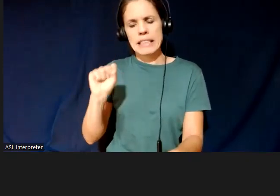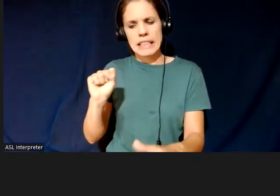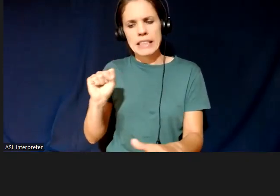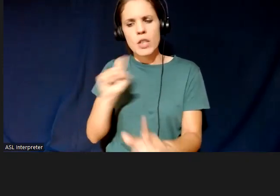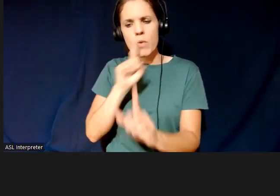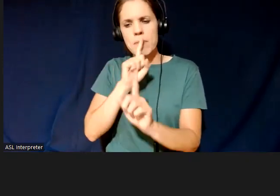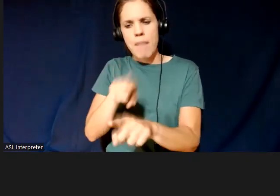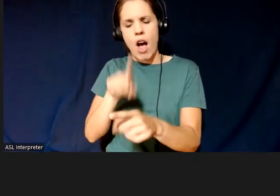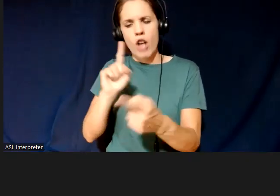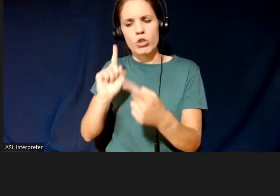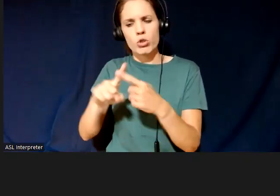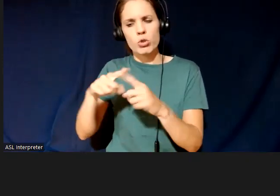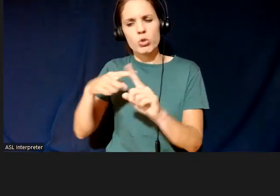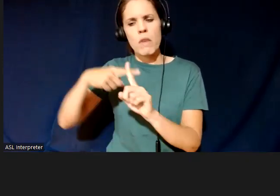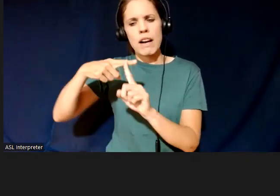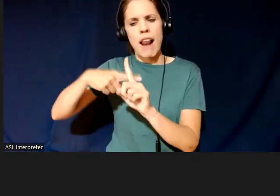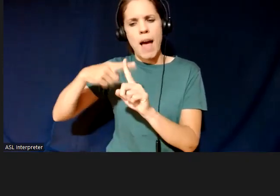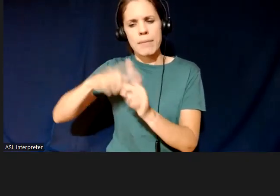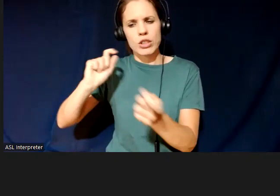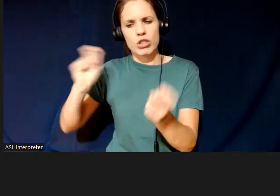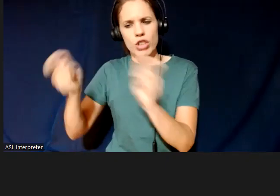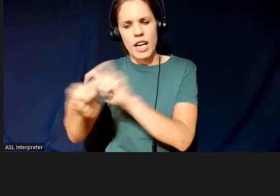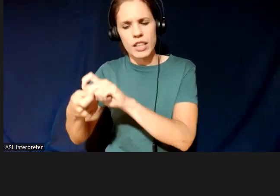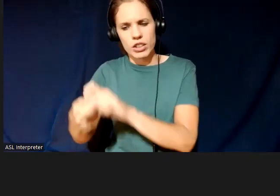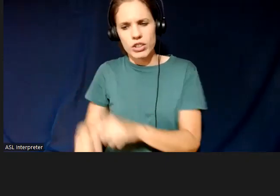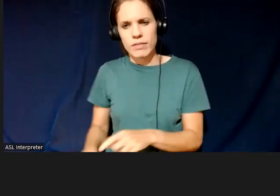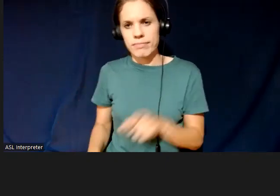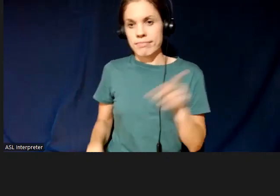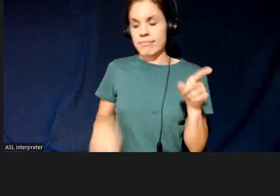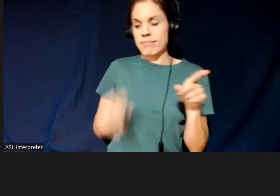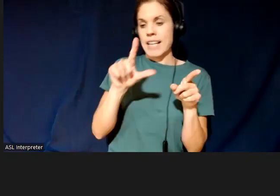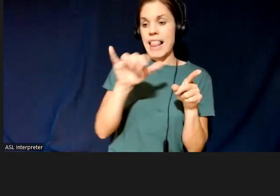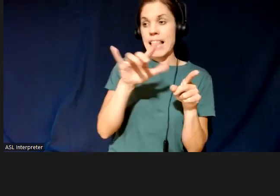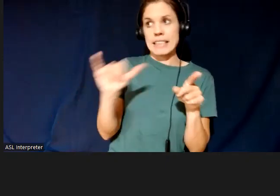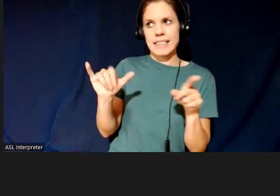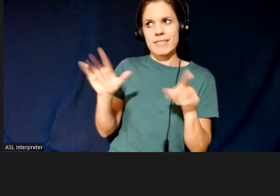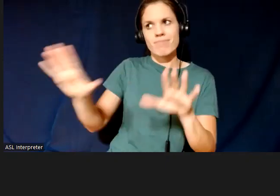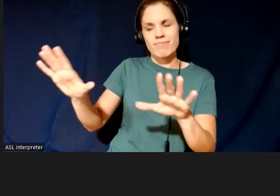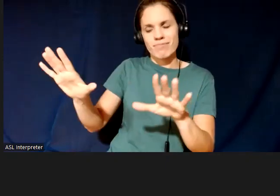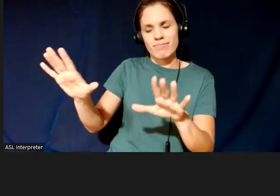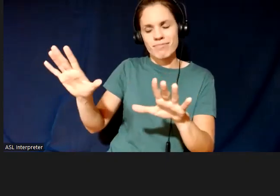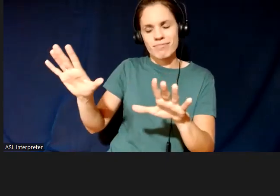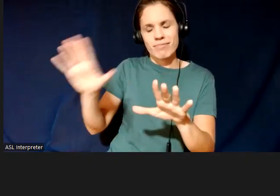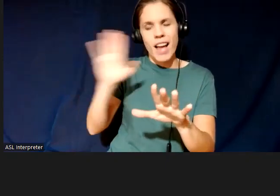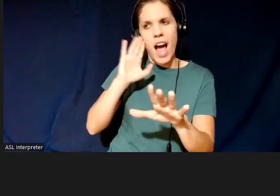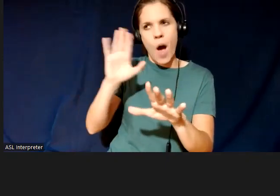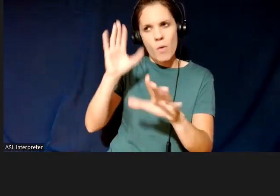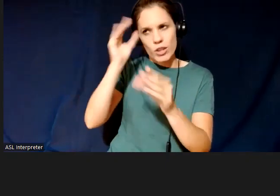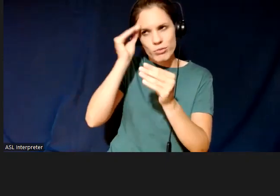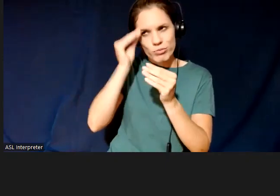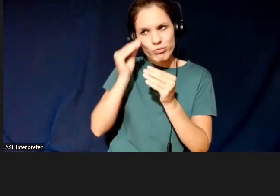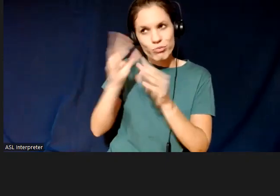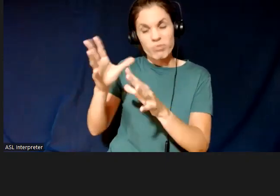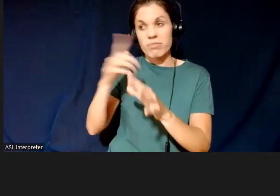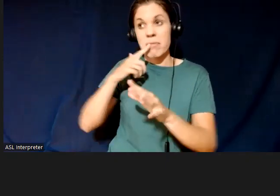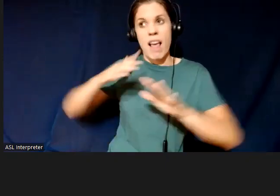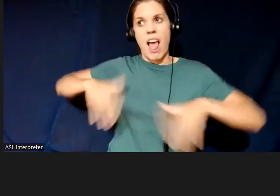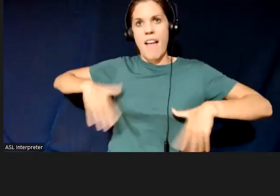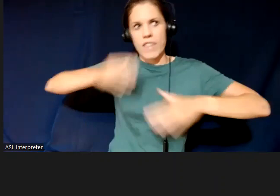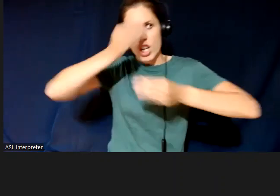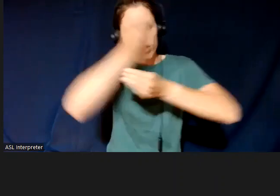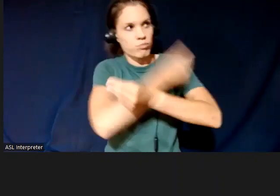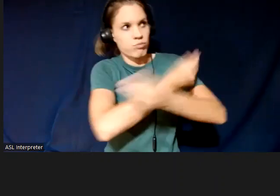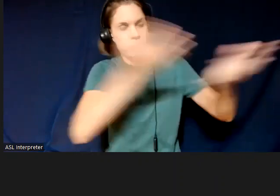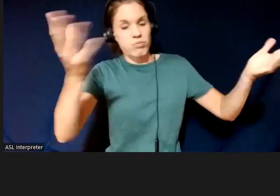individualistically? Oh, well, I can give you a sneak peek. I haven't really shared this with anyone yet, but this is a question I've gotten for the last 6